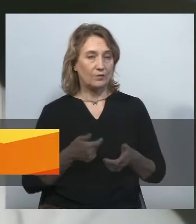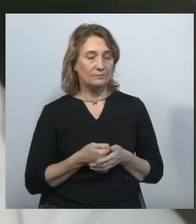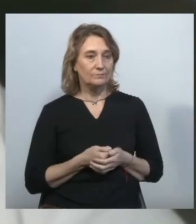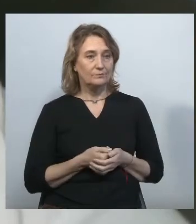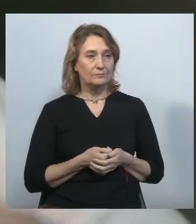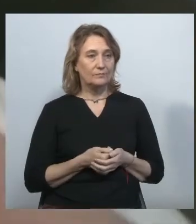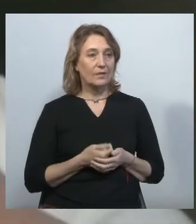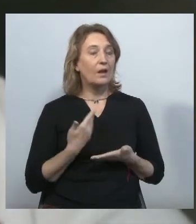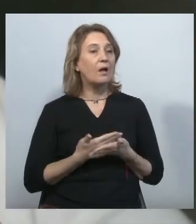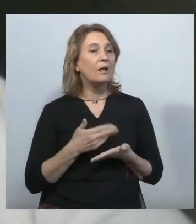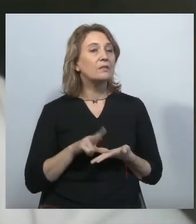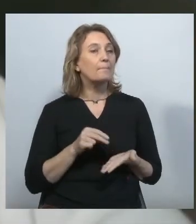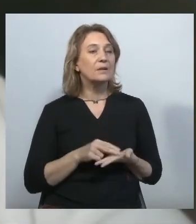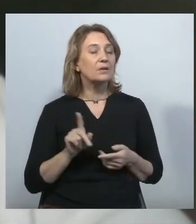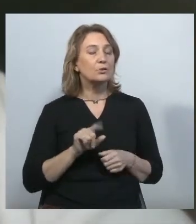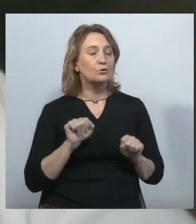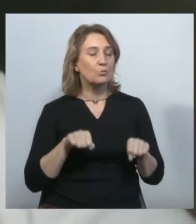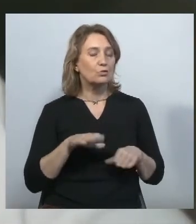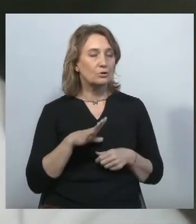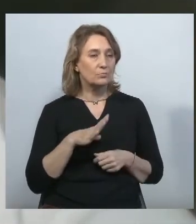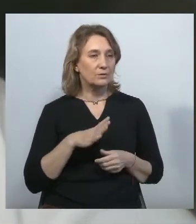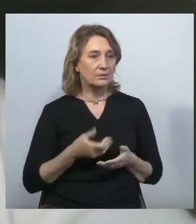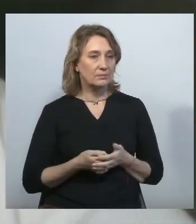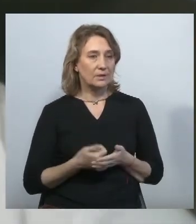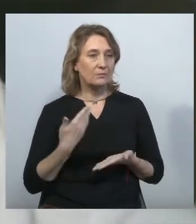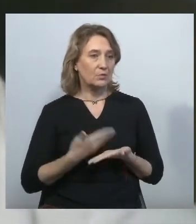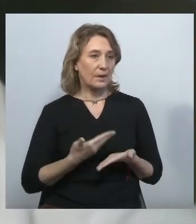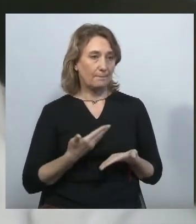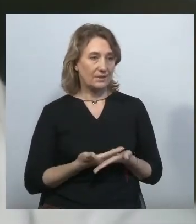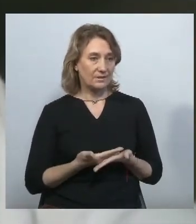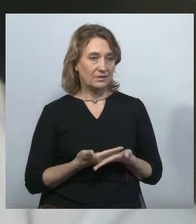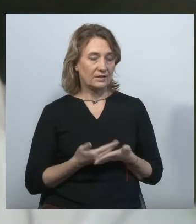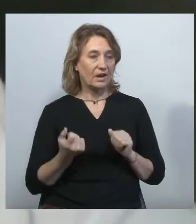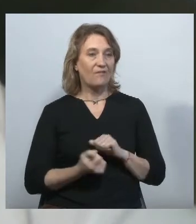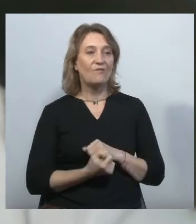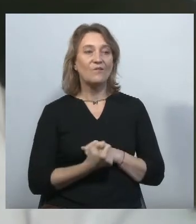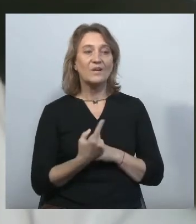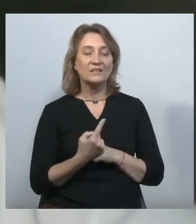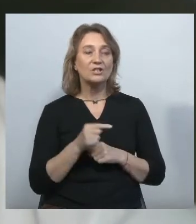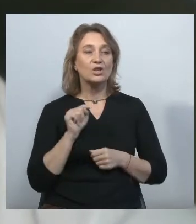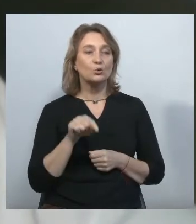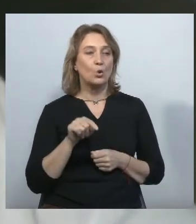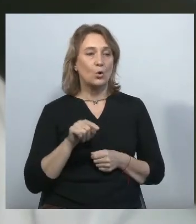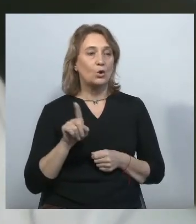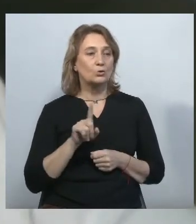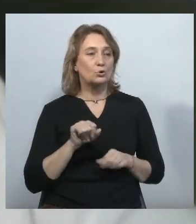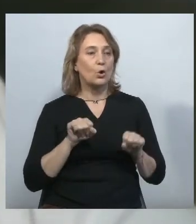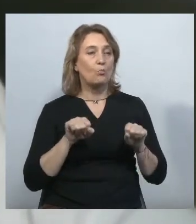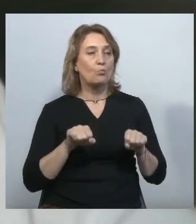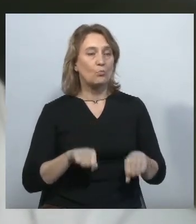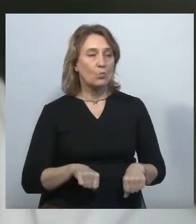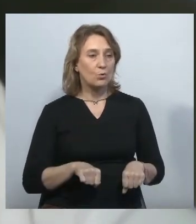not ready to allow self-regulation. For example, it might happen